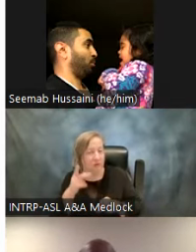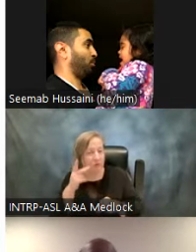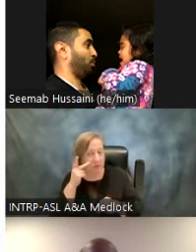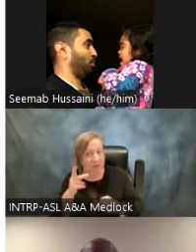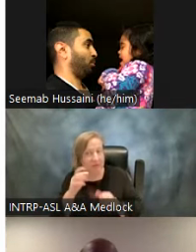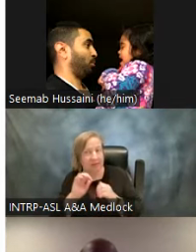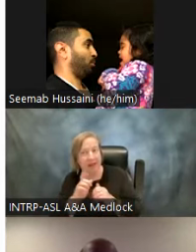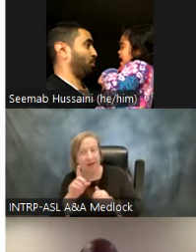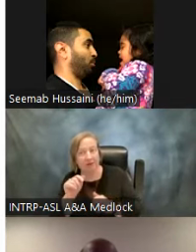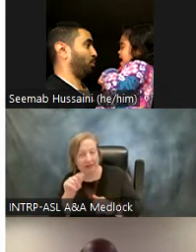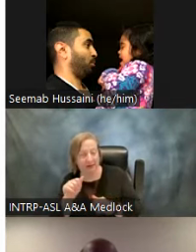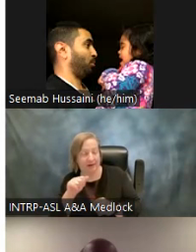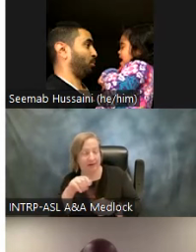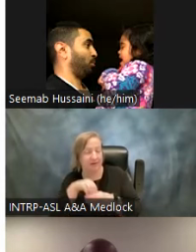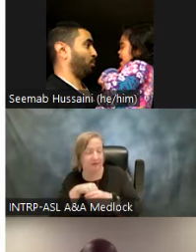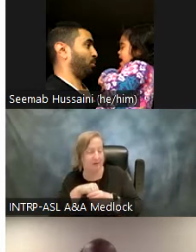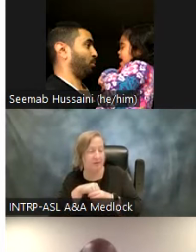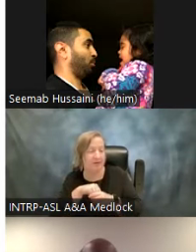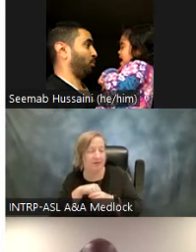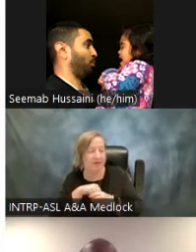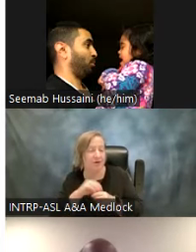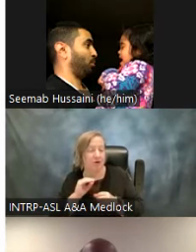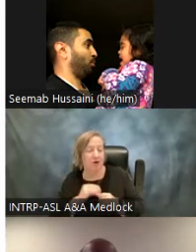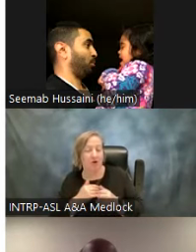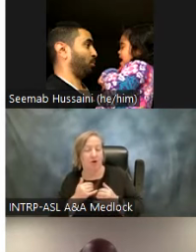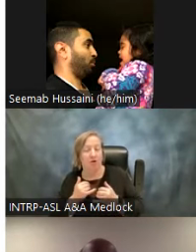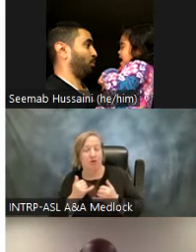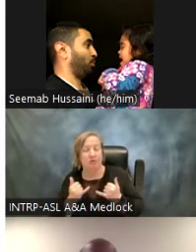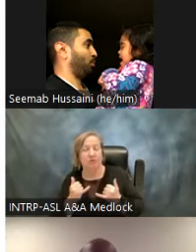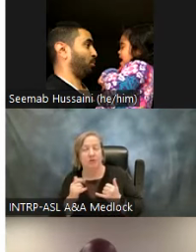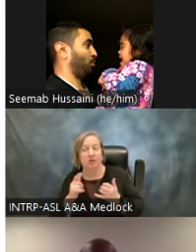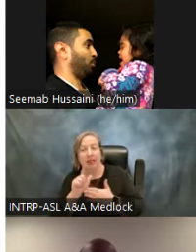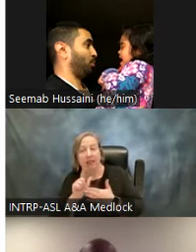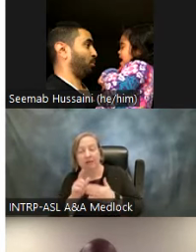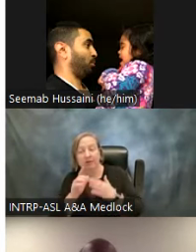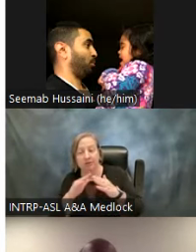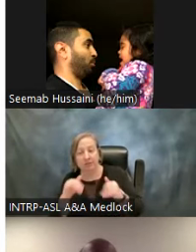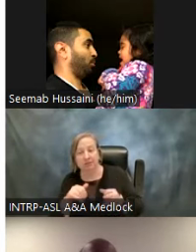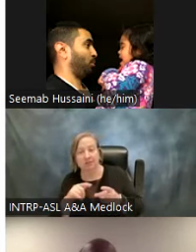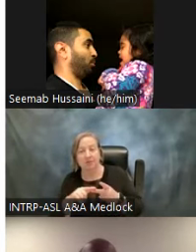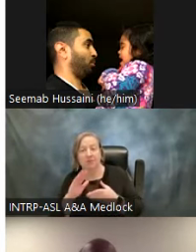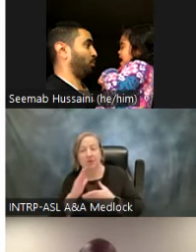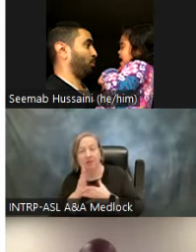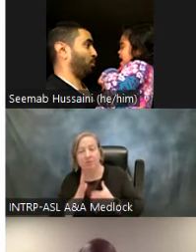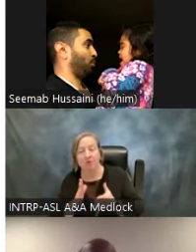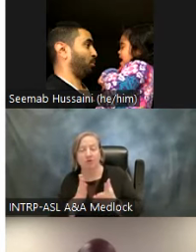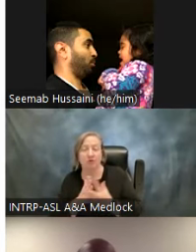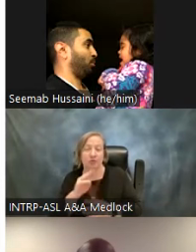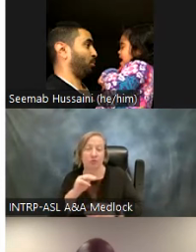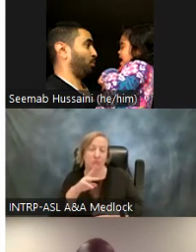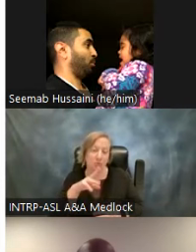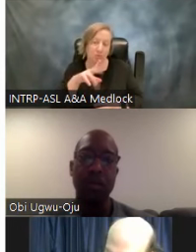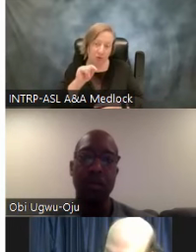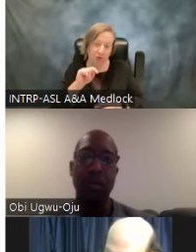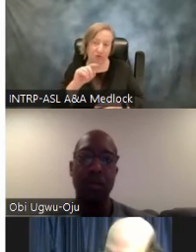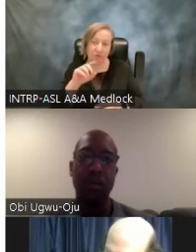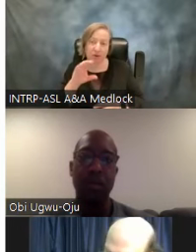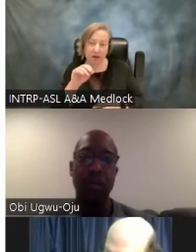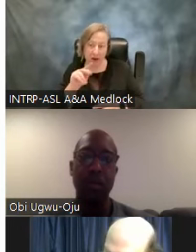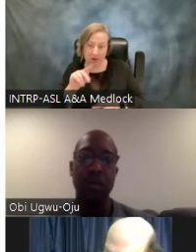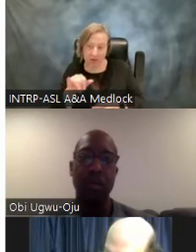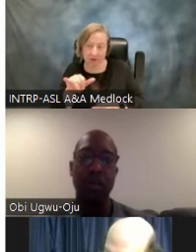data within our criminal legal system and its partners, whether it's through Multnomah County, Oregon